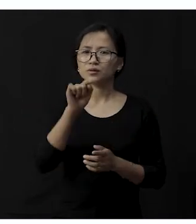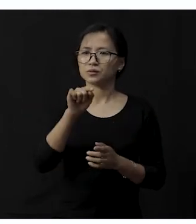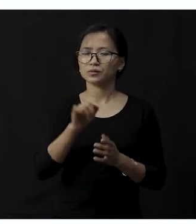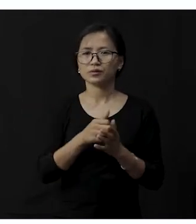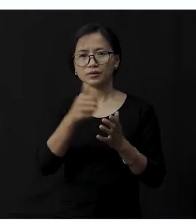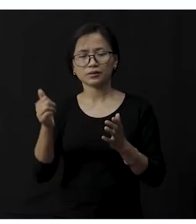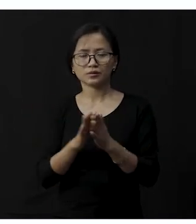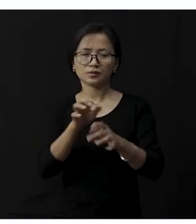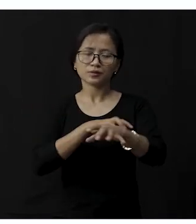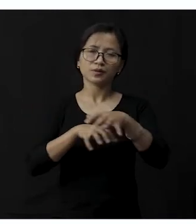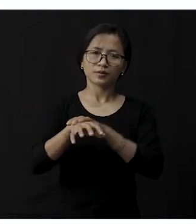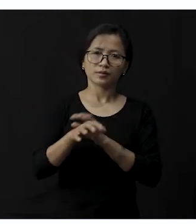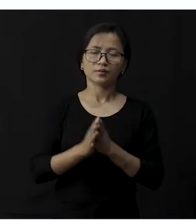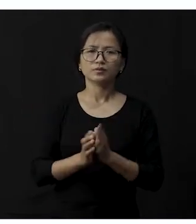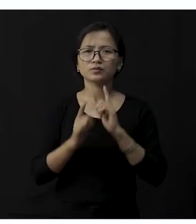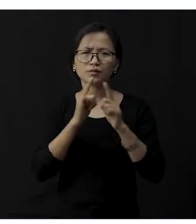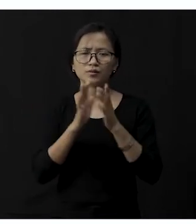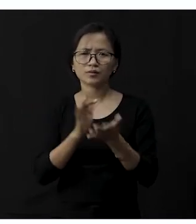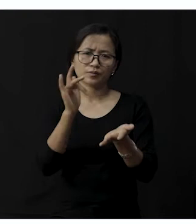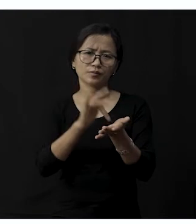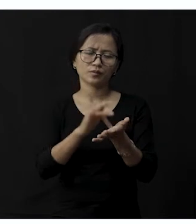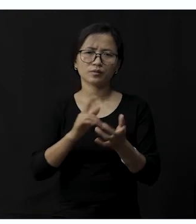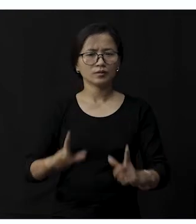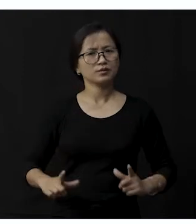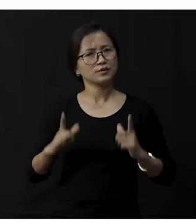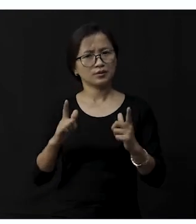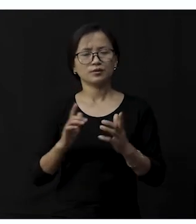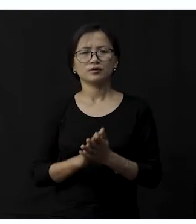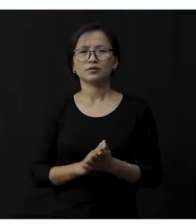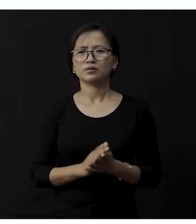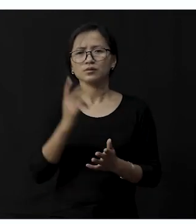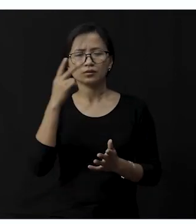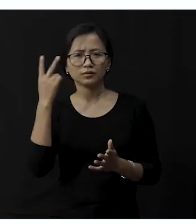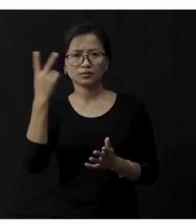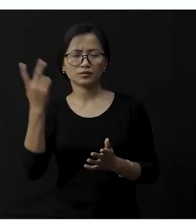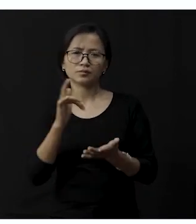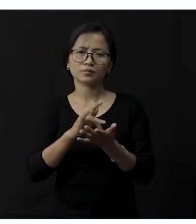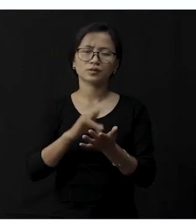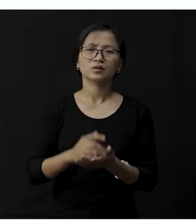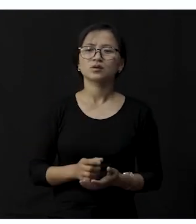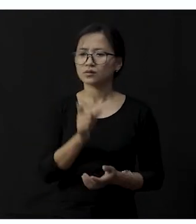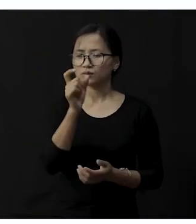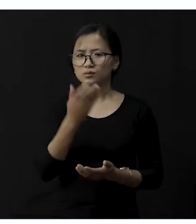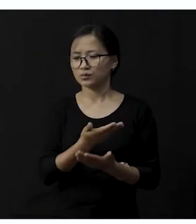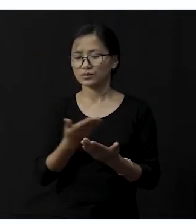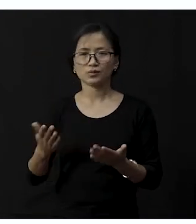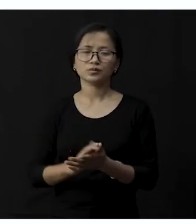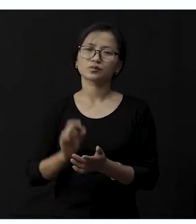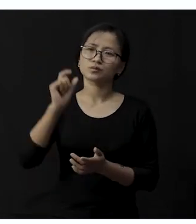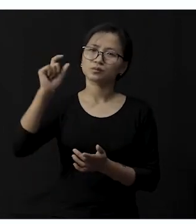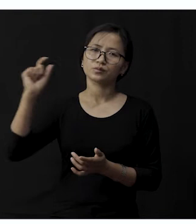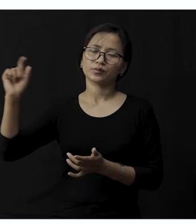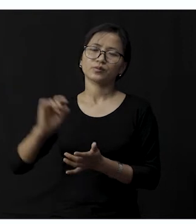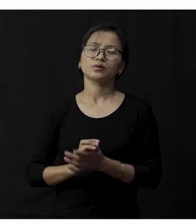animal, described a place that you live in, or you want to go and visit that place, those words are going to be all your